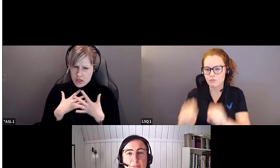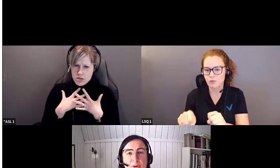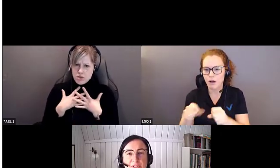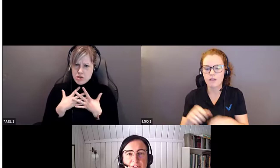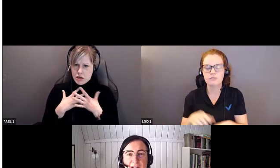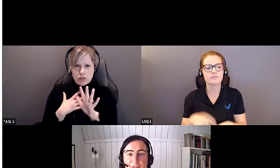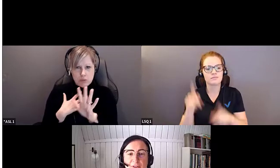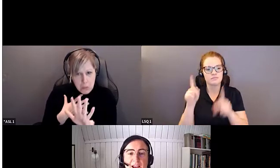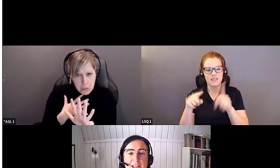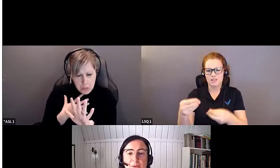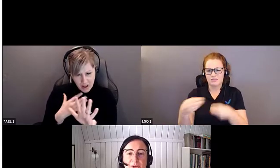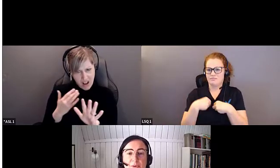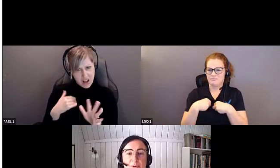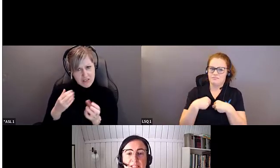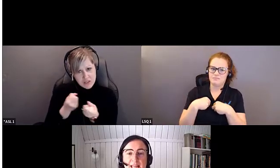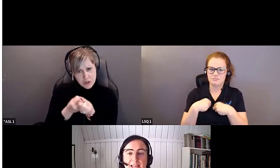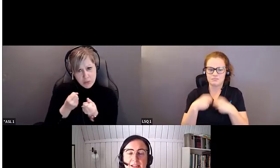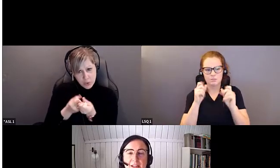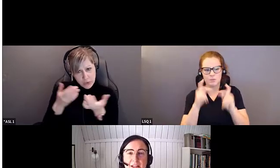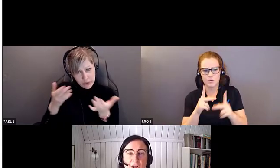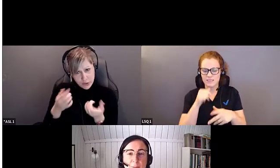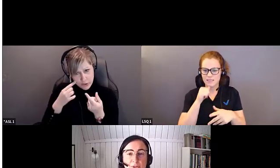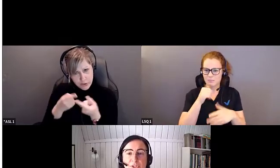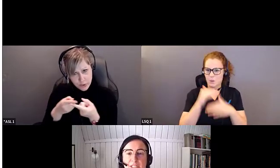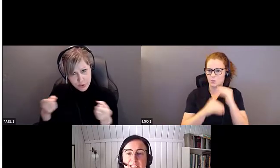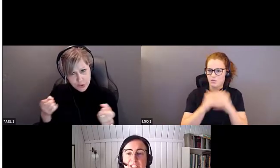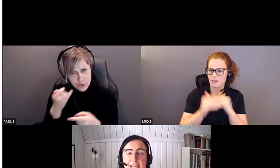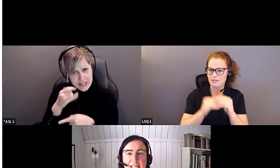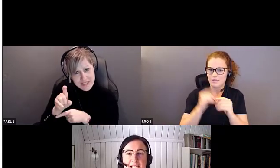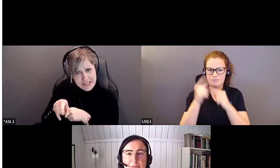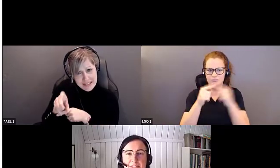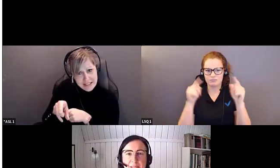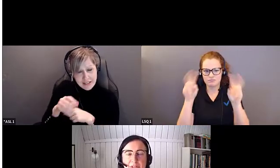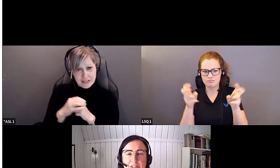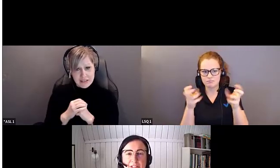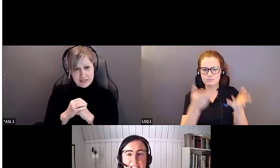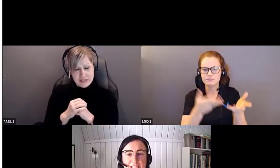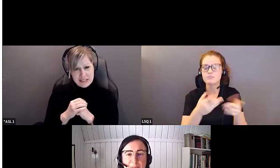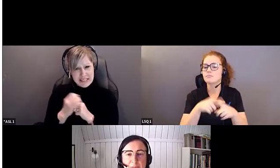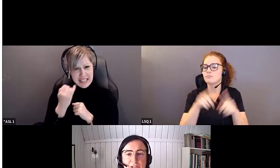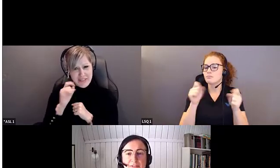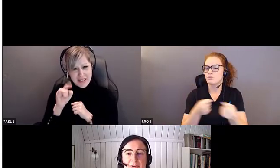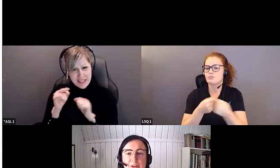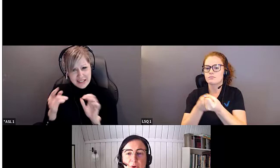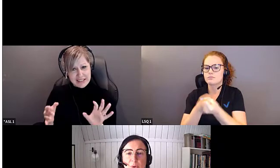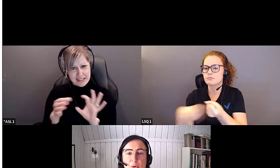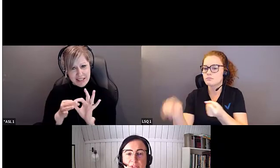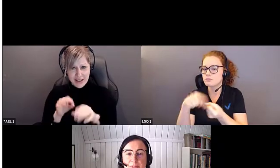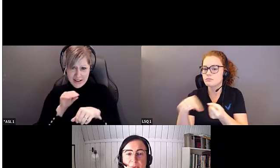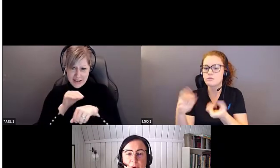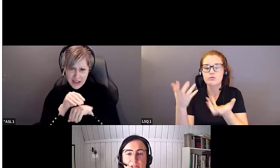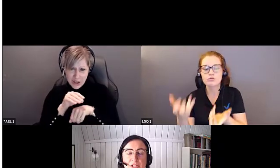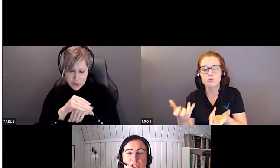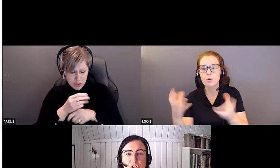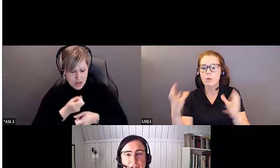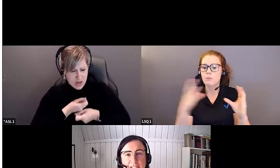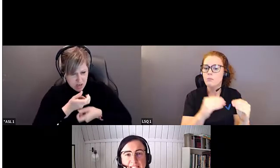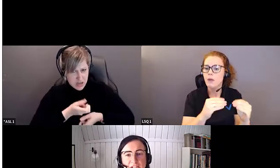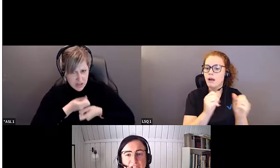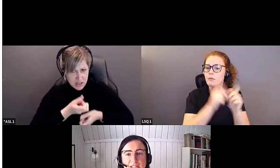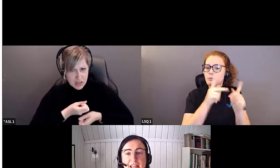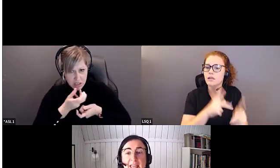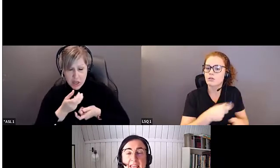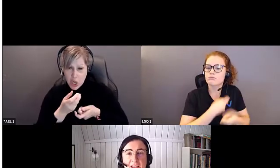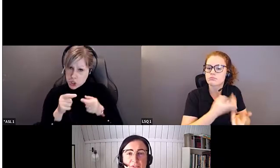So the supports are there for anyone who would like the opportunity to connect with someone, to debrief or support during